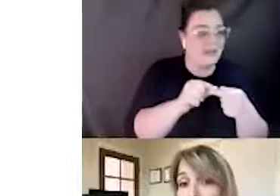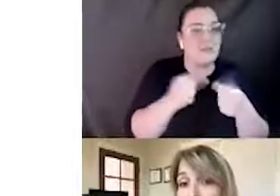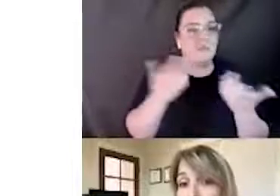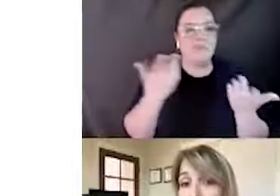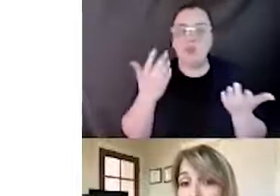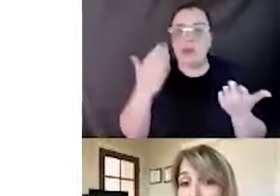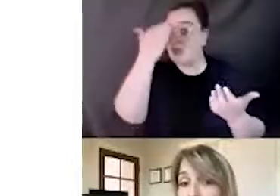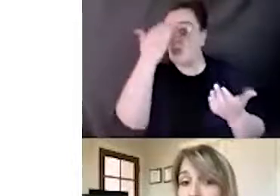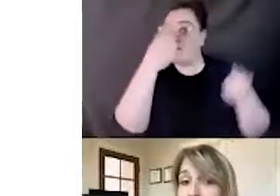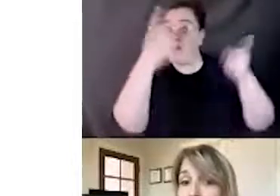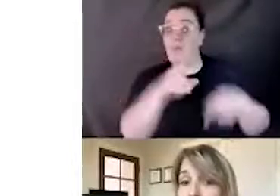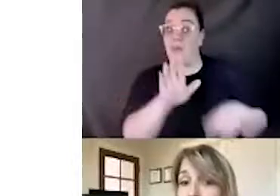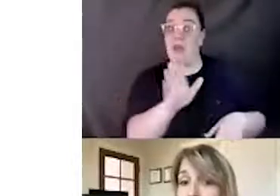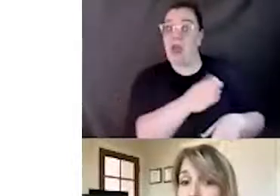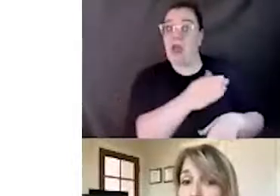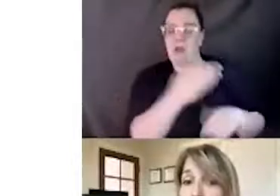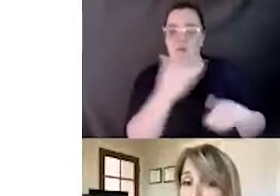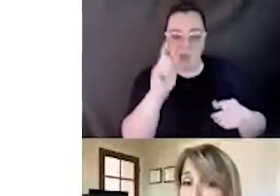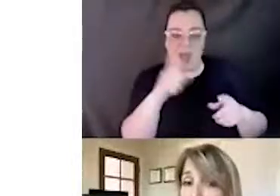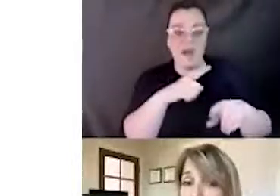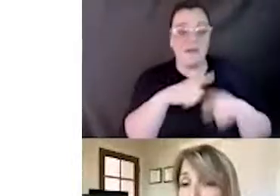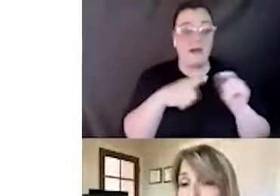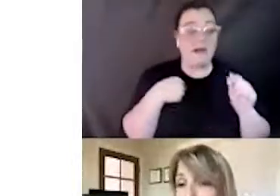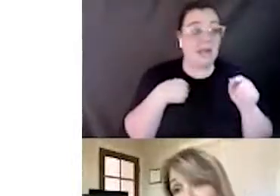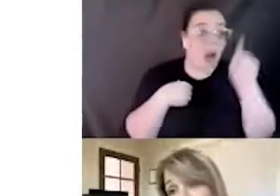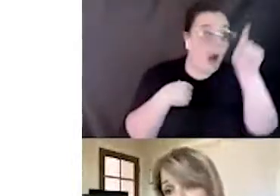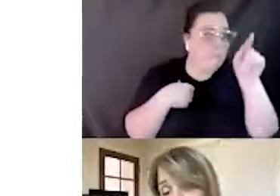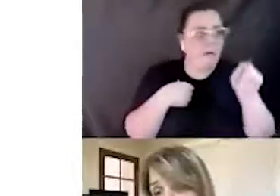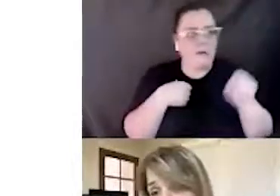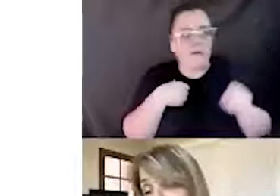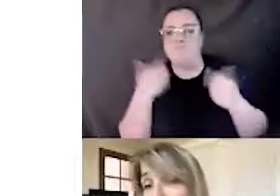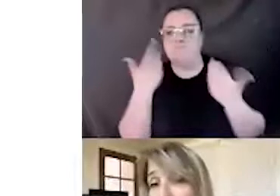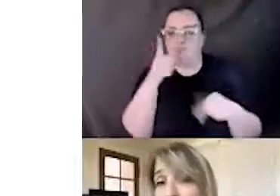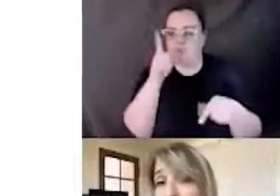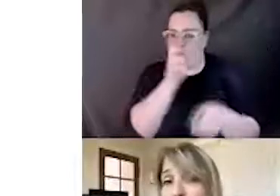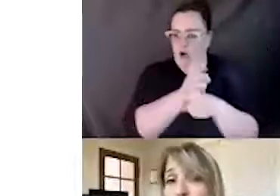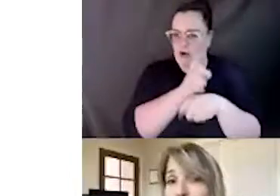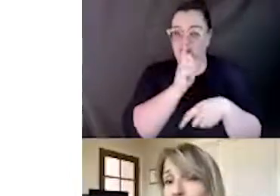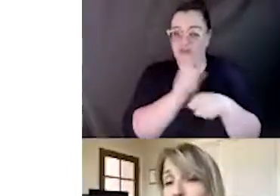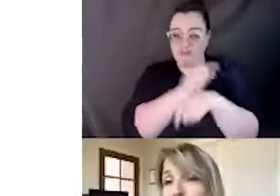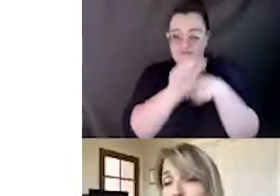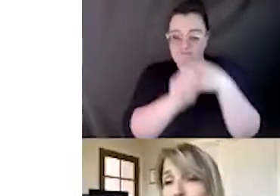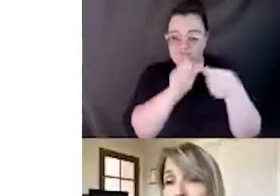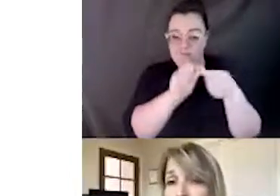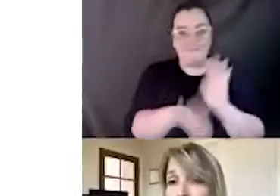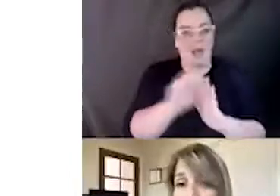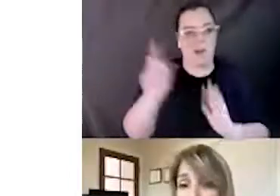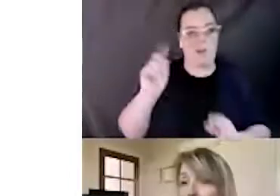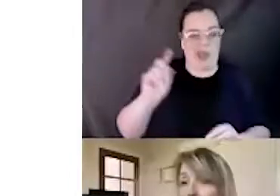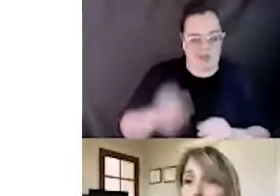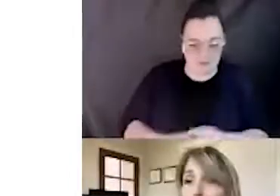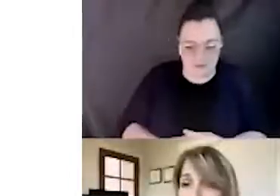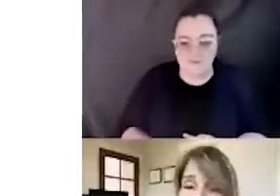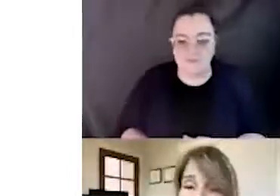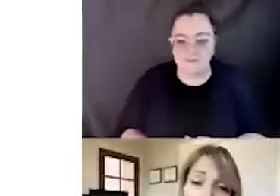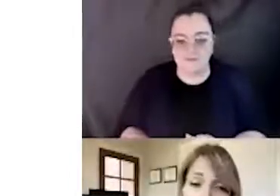it's somewhere along this blue line, but it doesn't know if it's over here or over there. It really doesn't know. And so it's really hard to know exactly where that earthquake is happening when